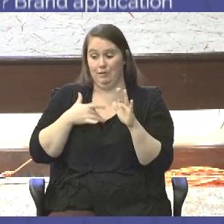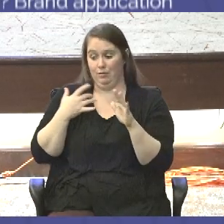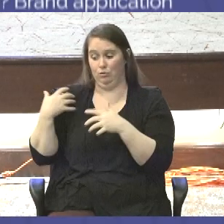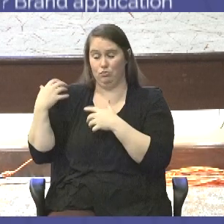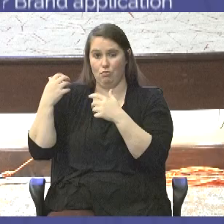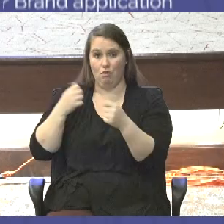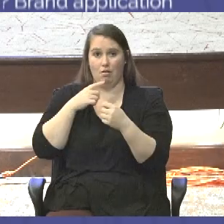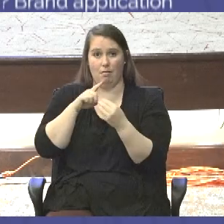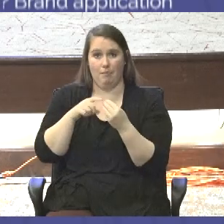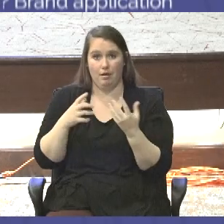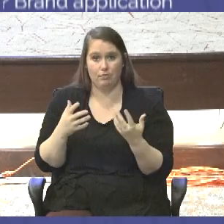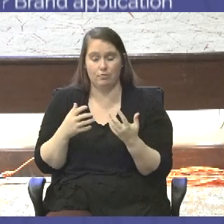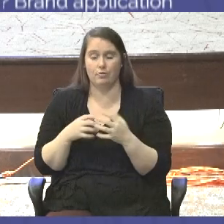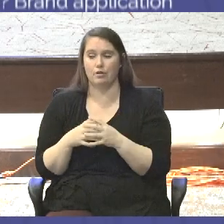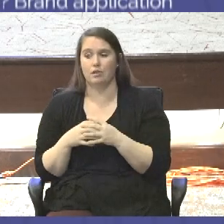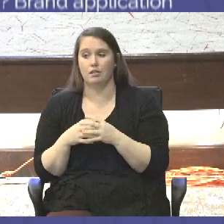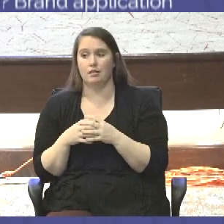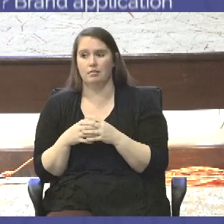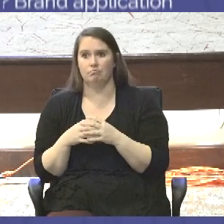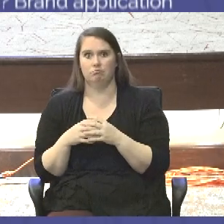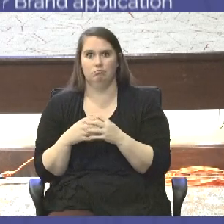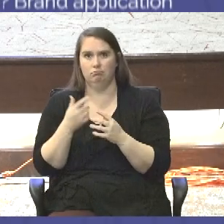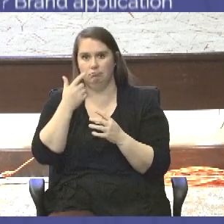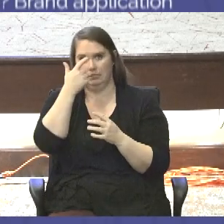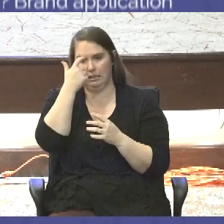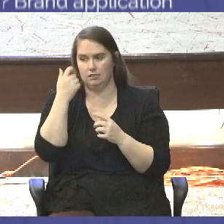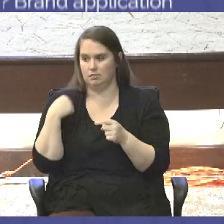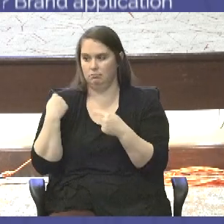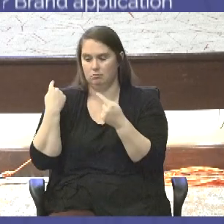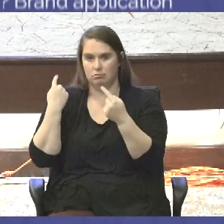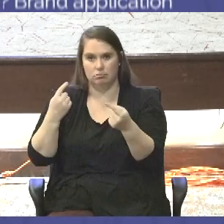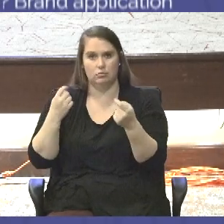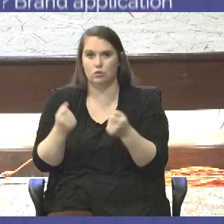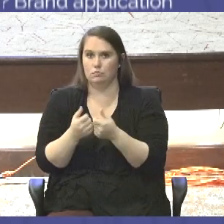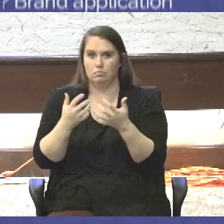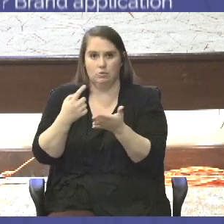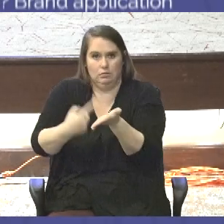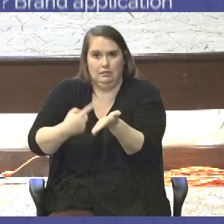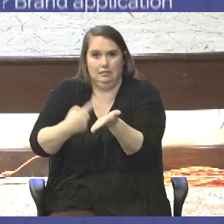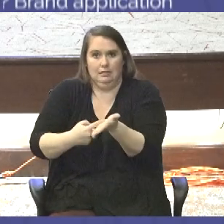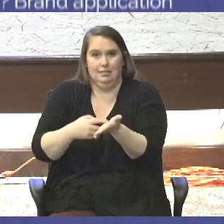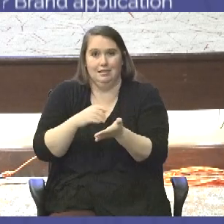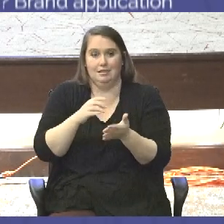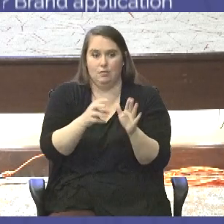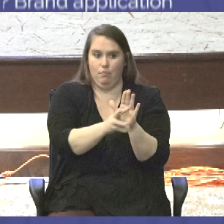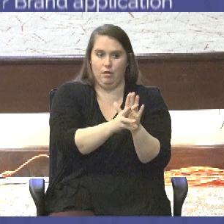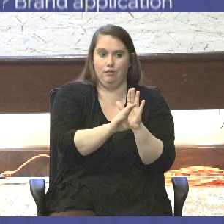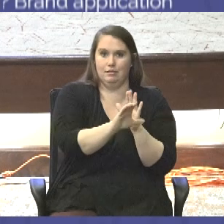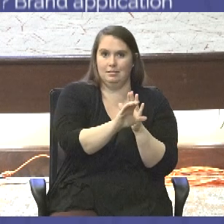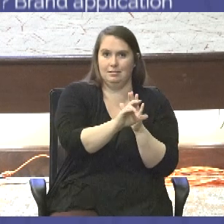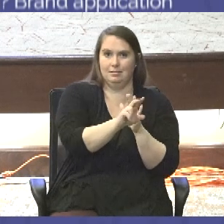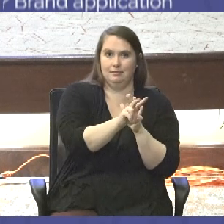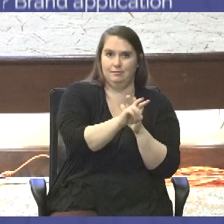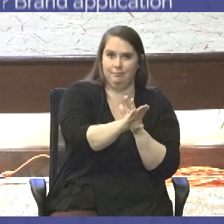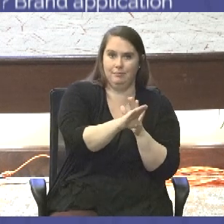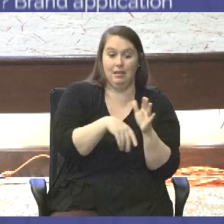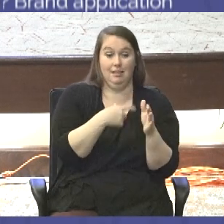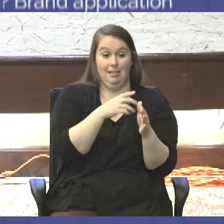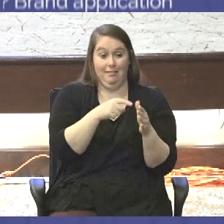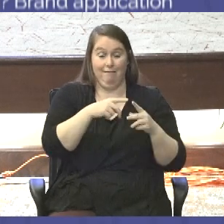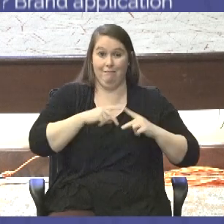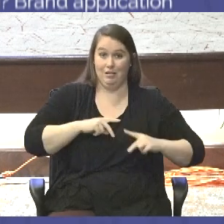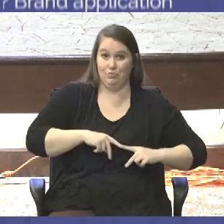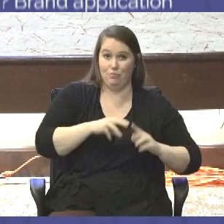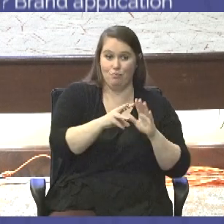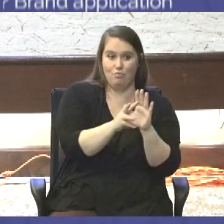about as there has been so much discussion on, is it, the Waco CVB, Destination Waco, Visit Waco?